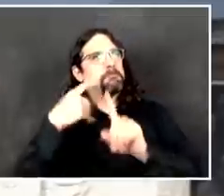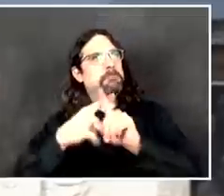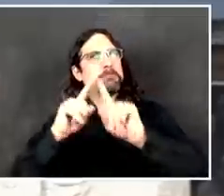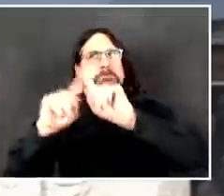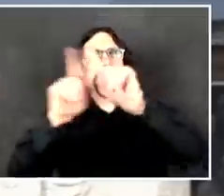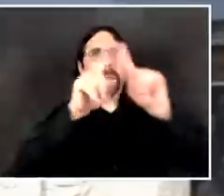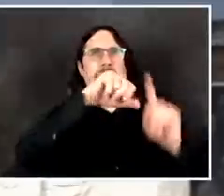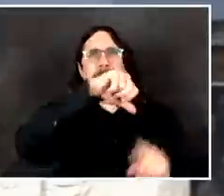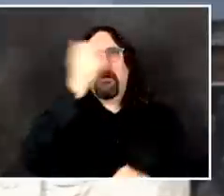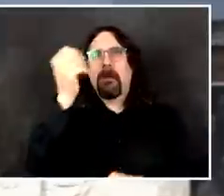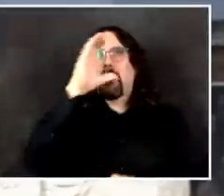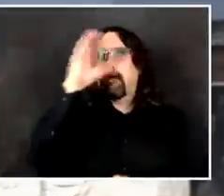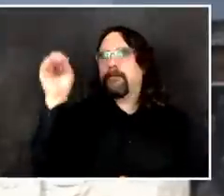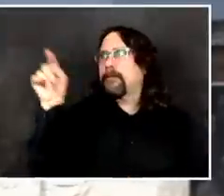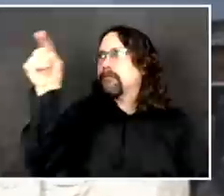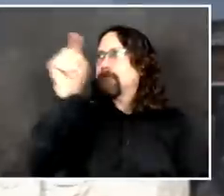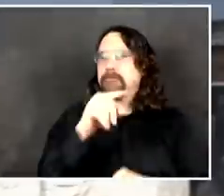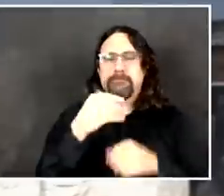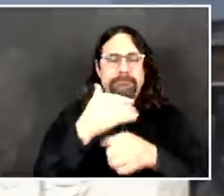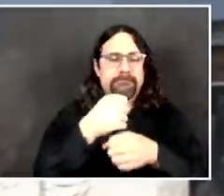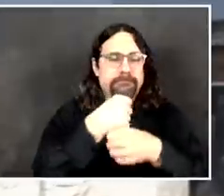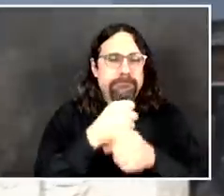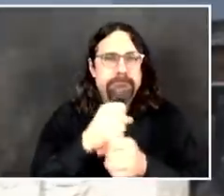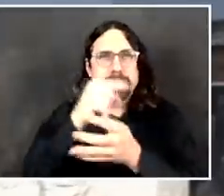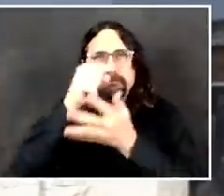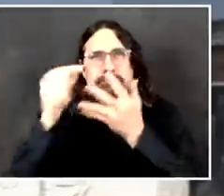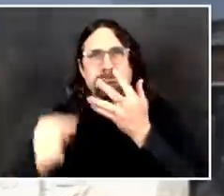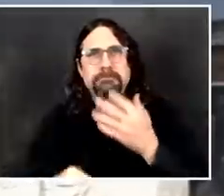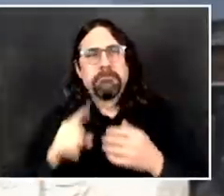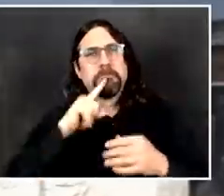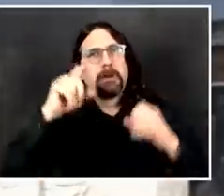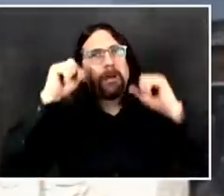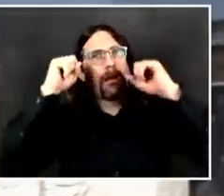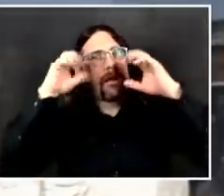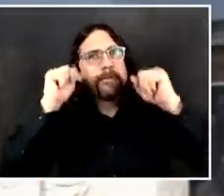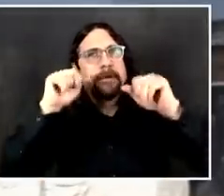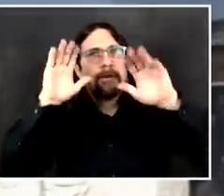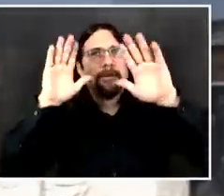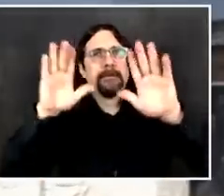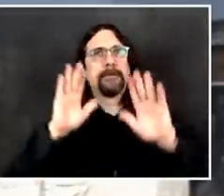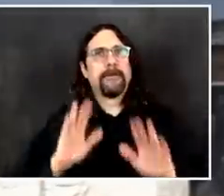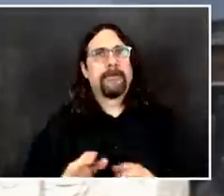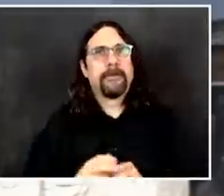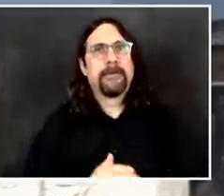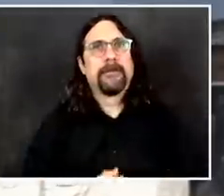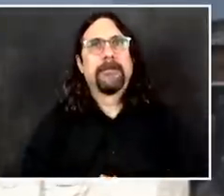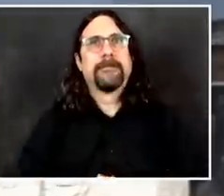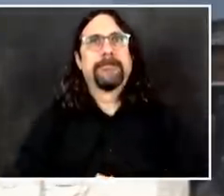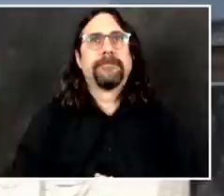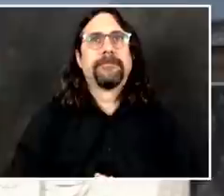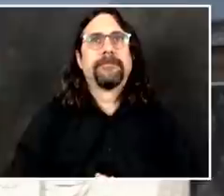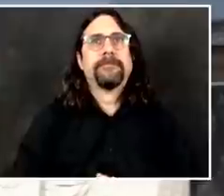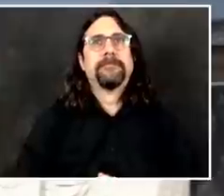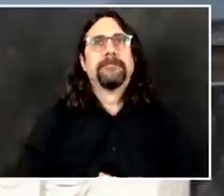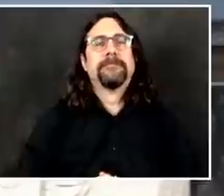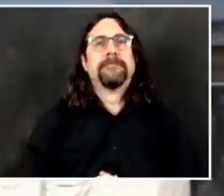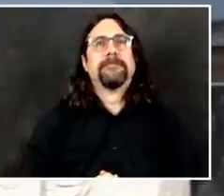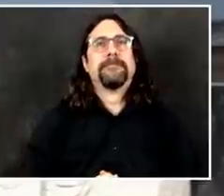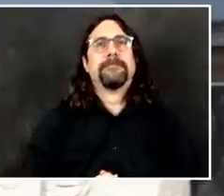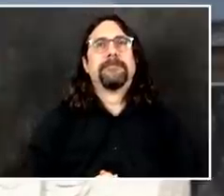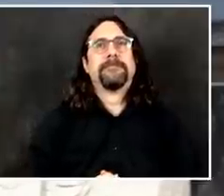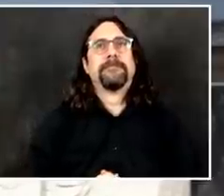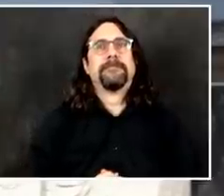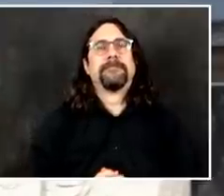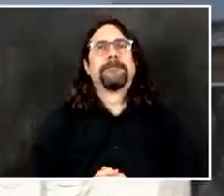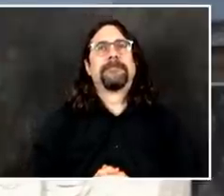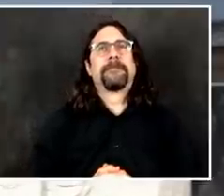despite every attempt, we found we couldn't get the test kits we needed from the federal government. We couldn't purchase them anywhere in the quantities we needed. We said, we're going to make them